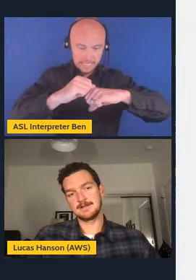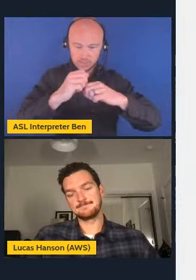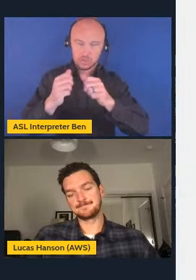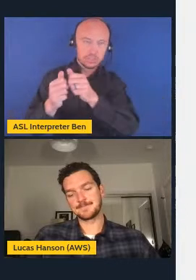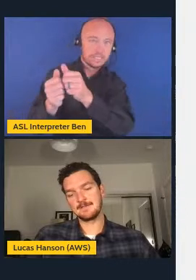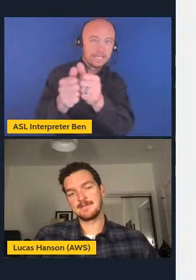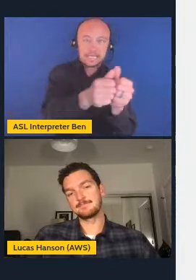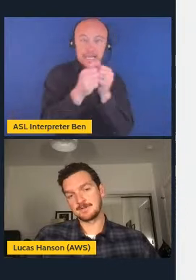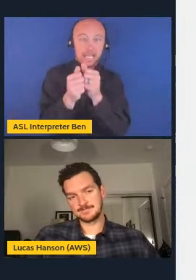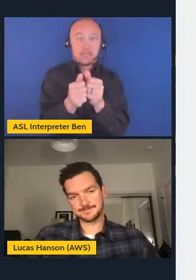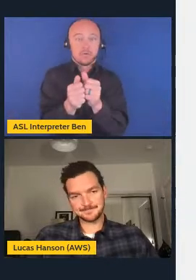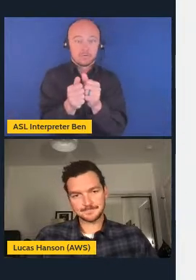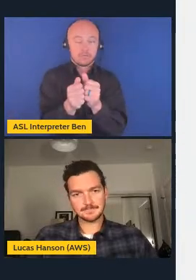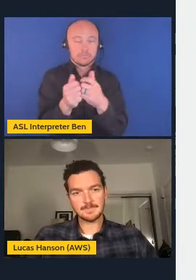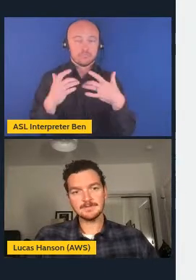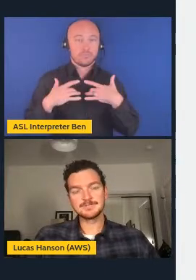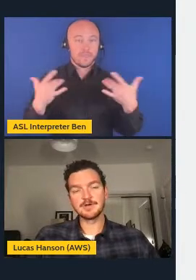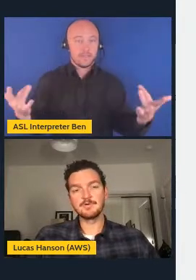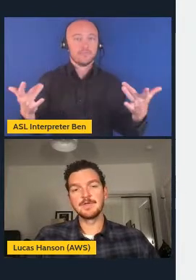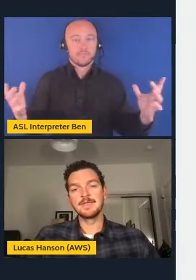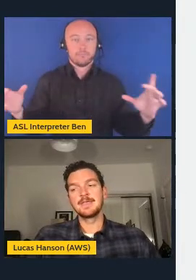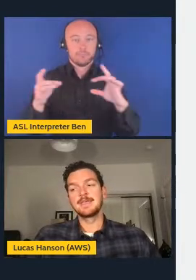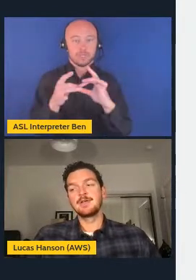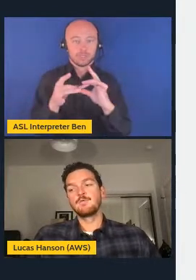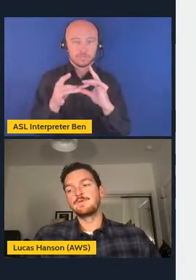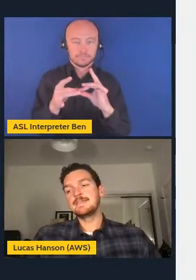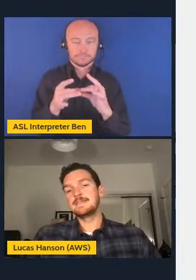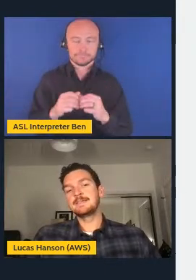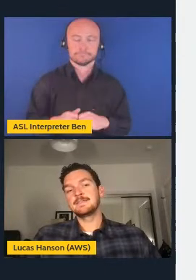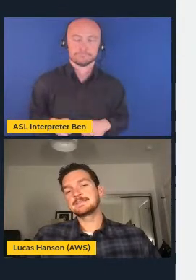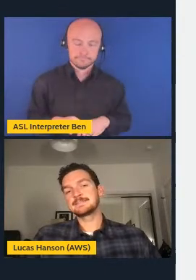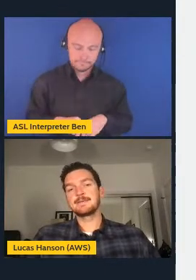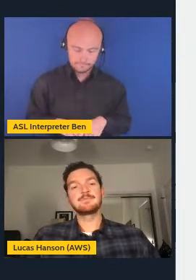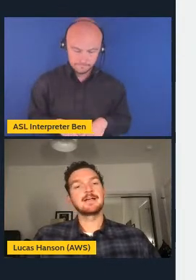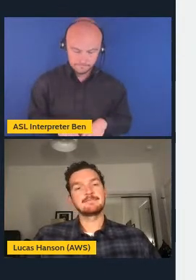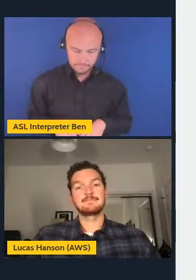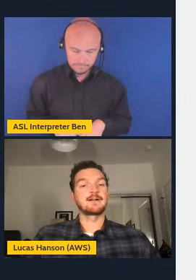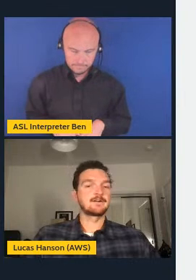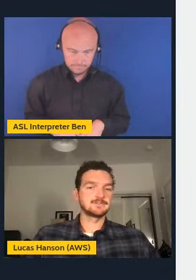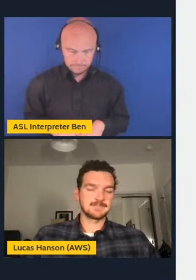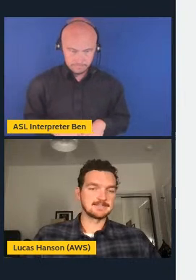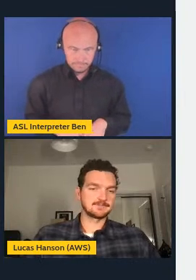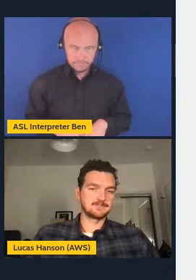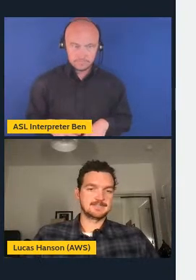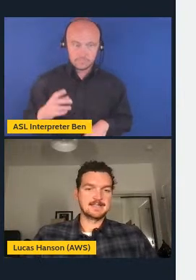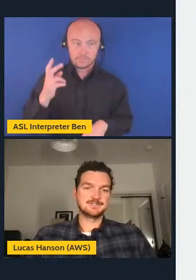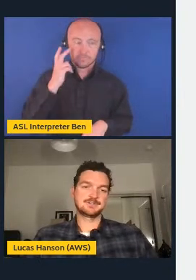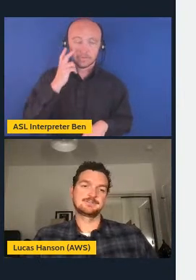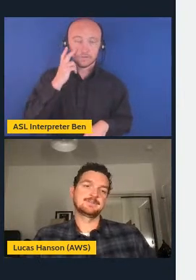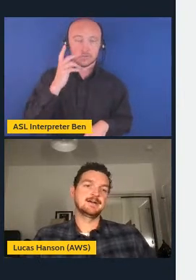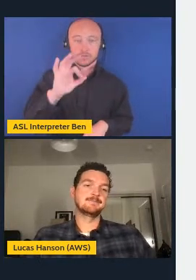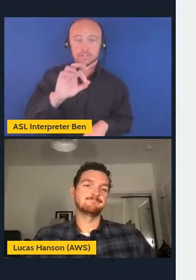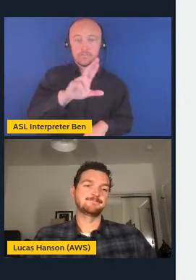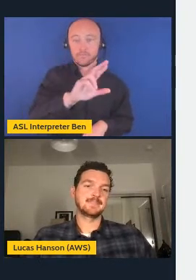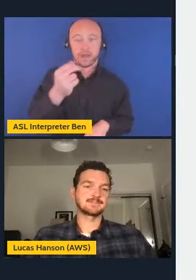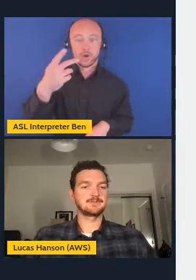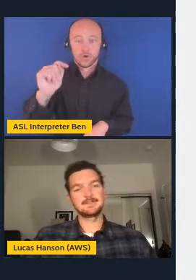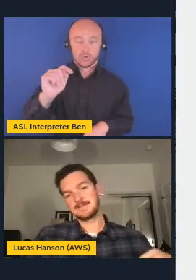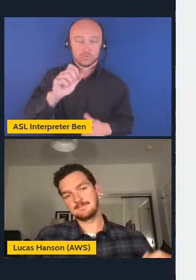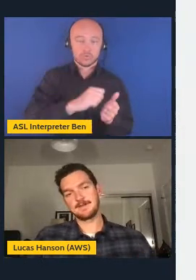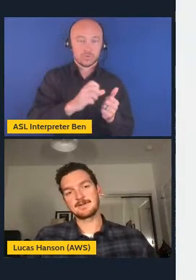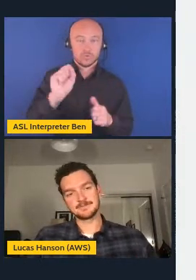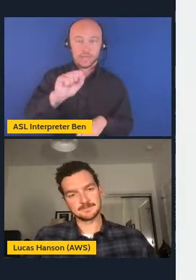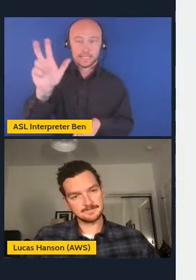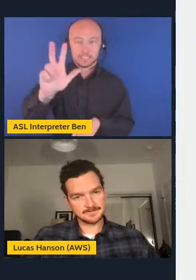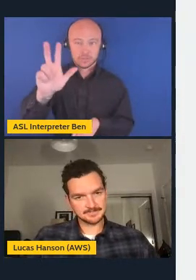using Event Bridge. So in this example, I have a Firehose to S3 stage. That's creating